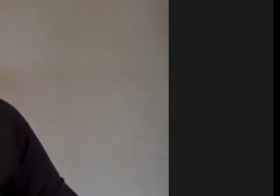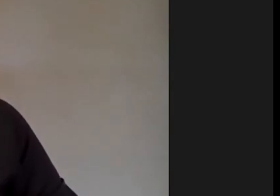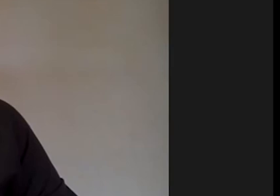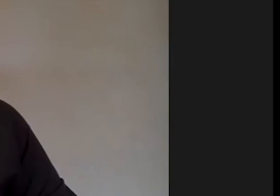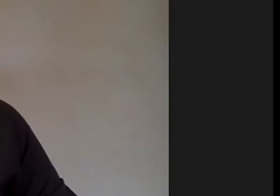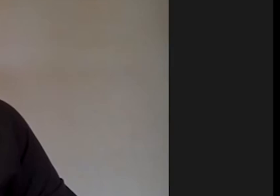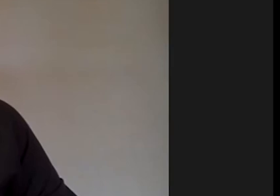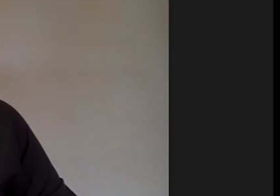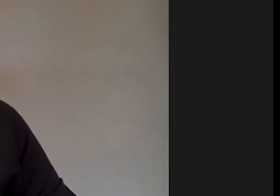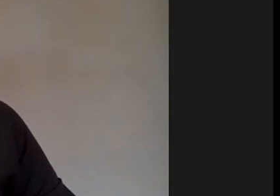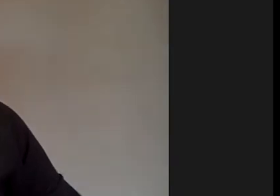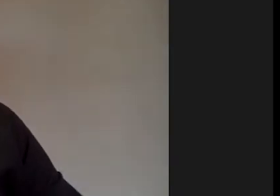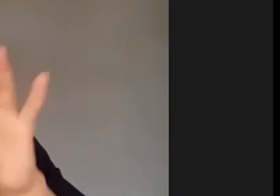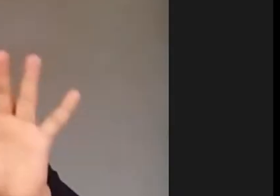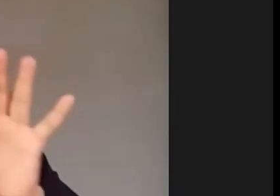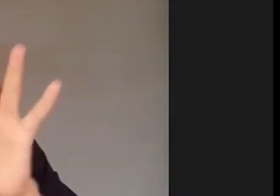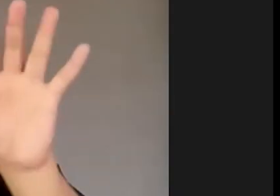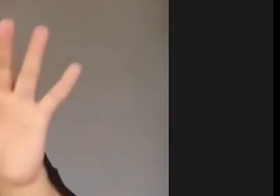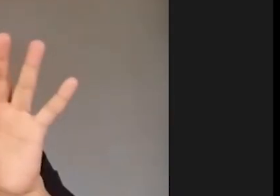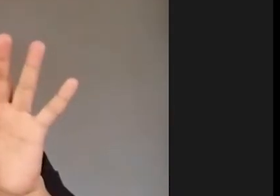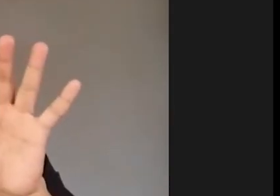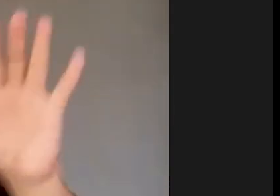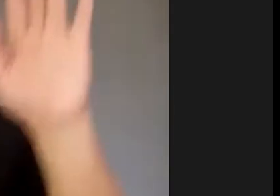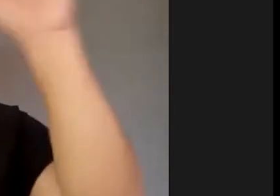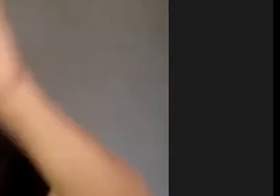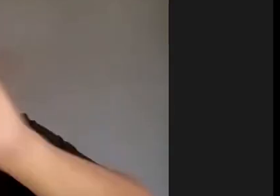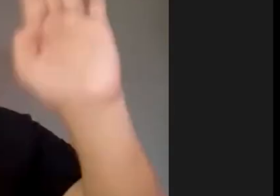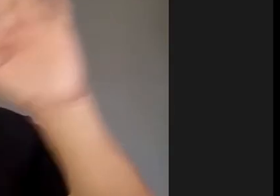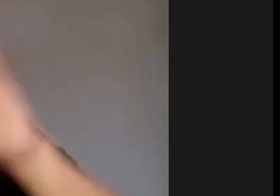And another big problem is you just got finished with a